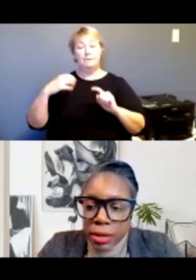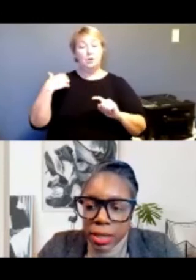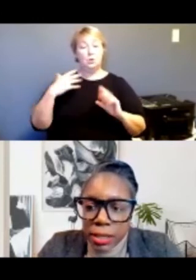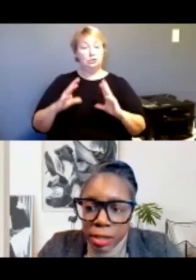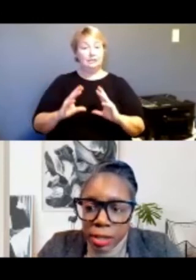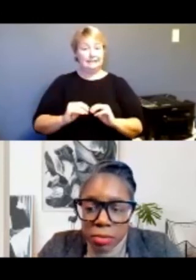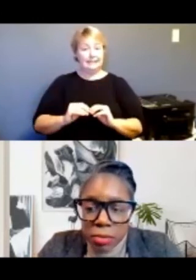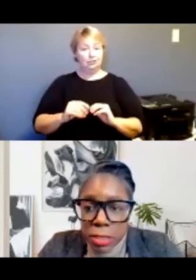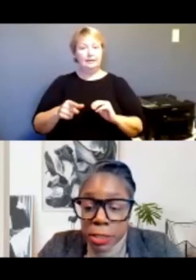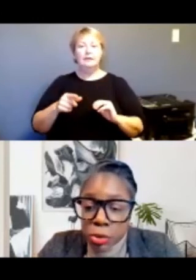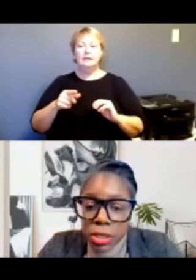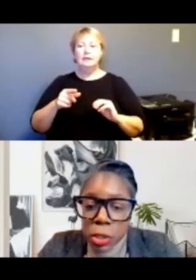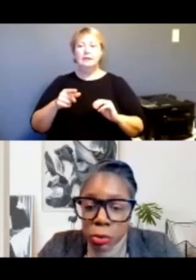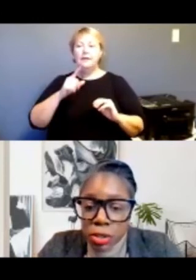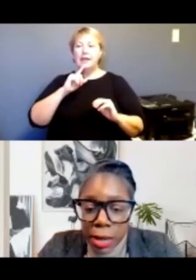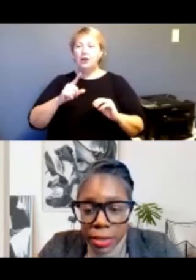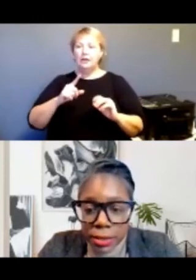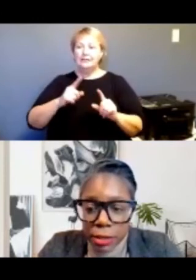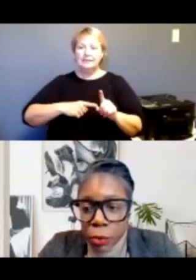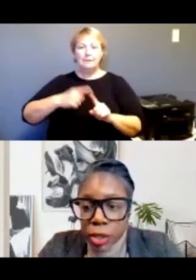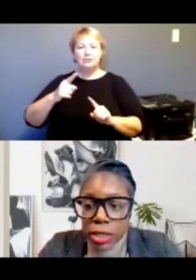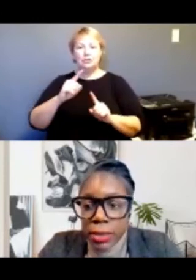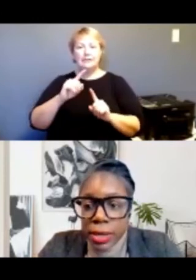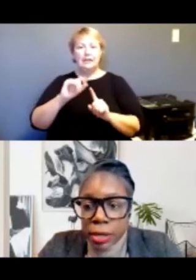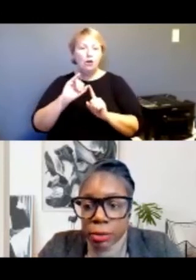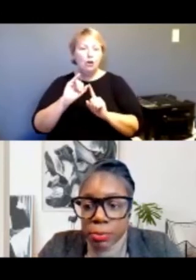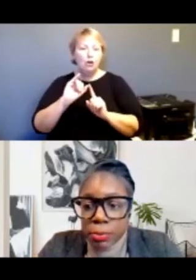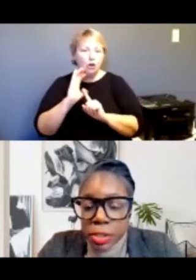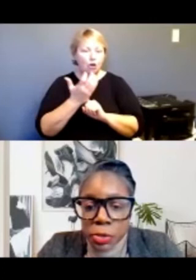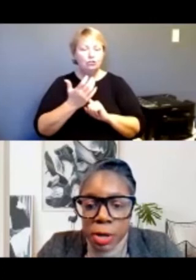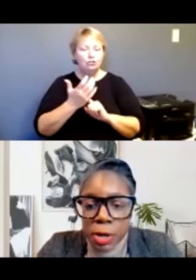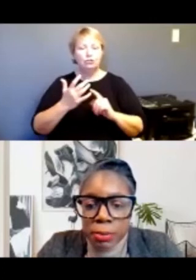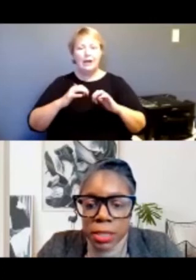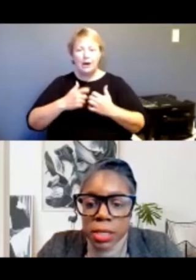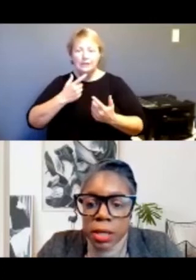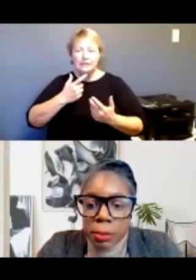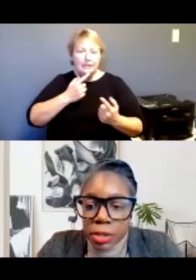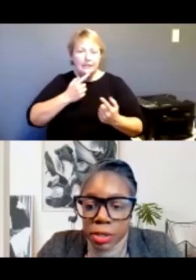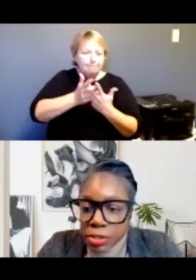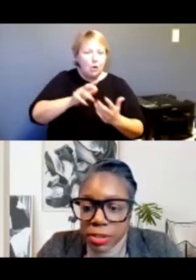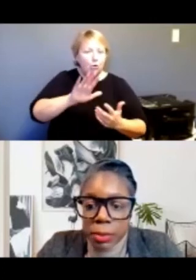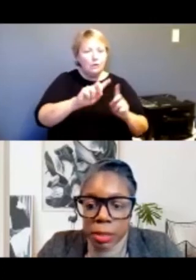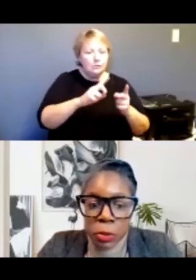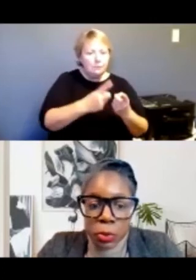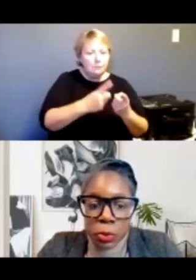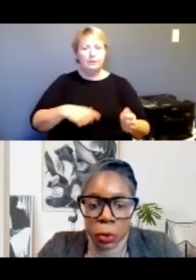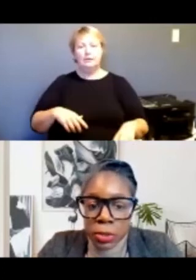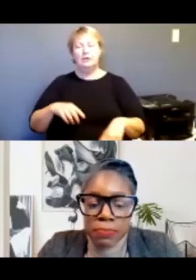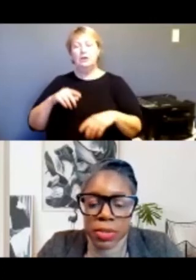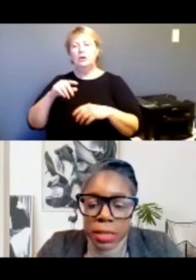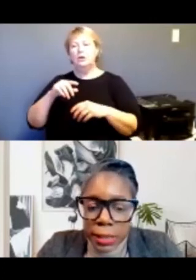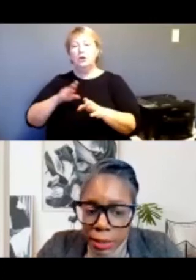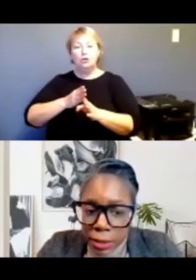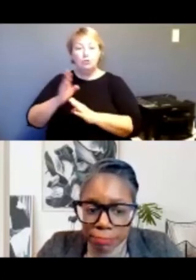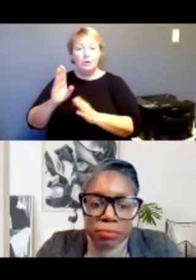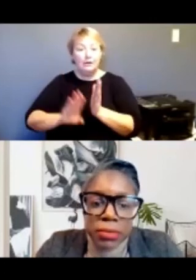their specialty culture, how things kind of work in their particular department, career development, personal goals,